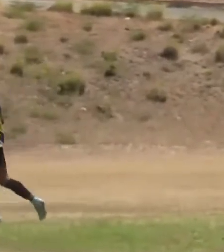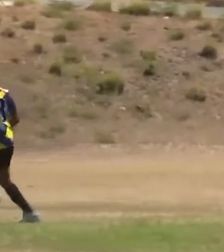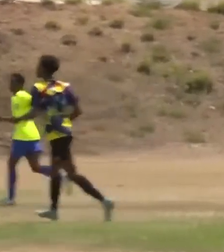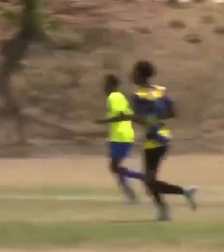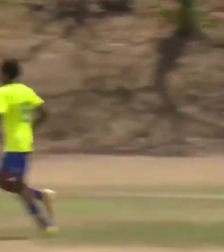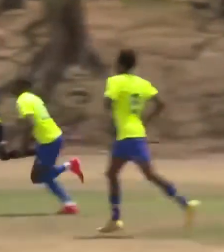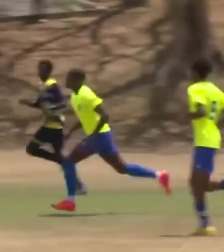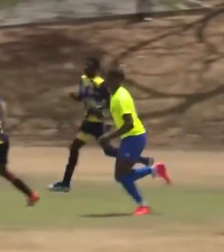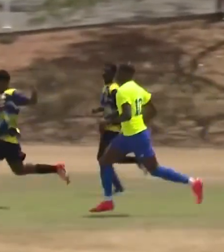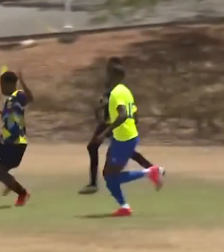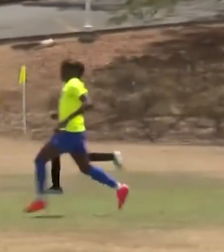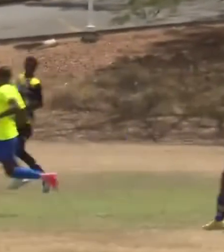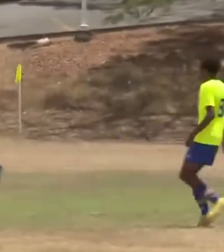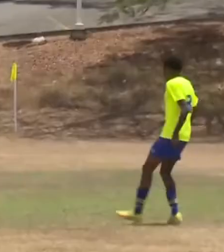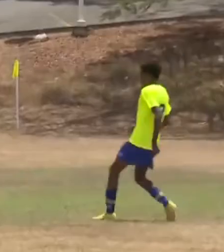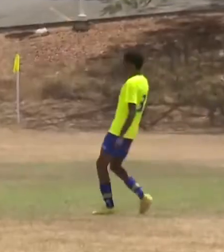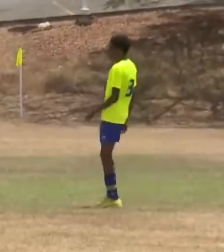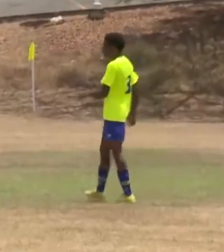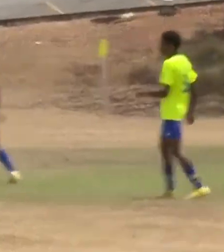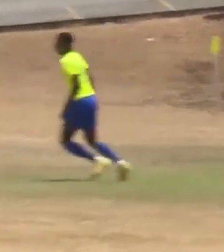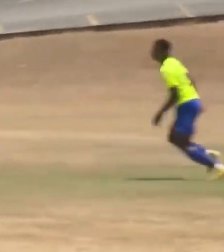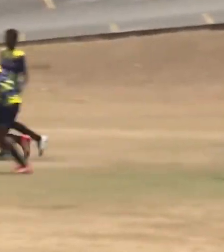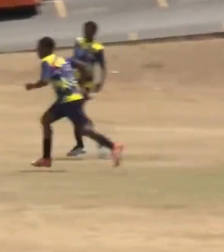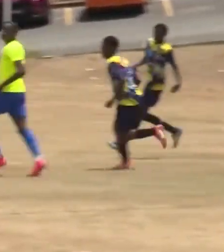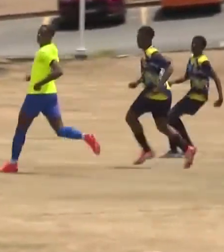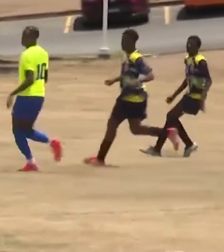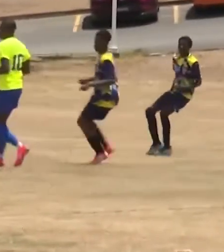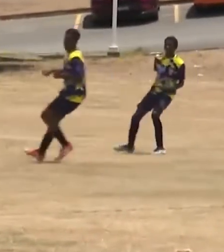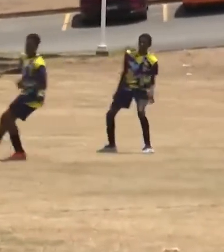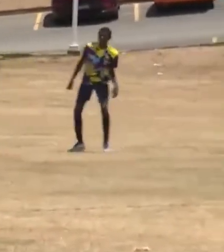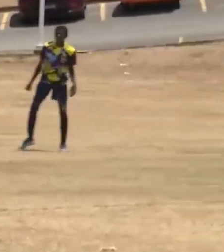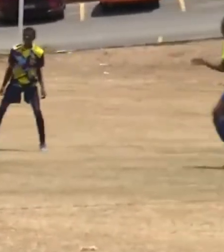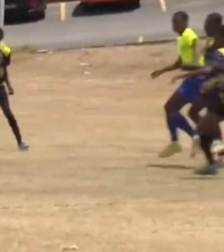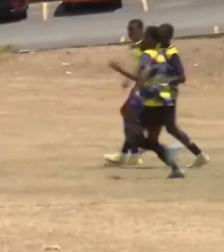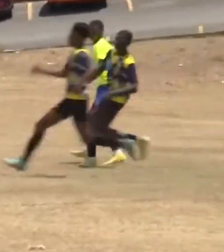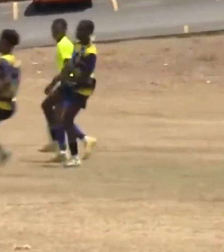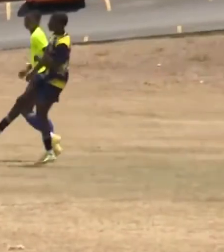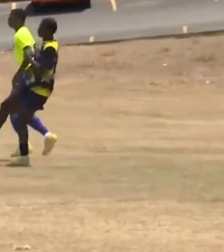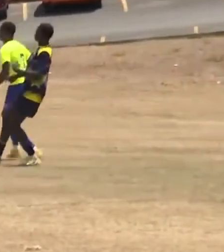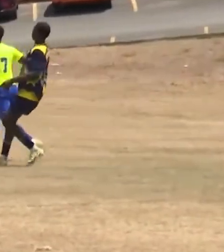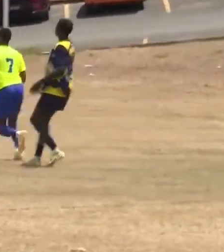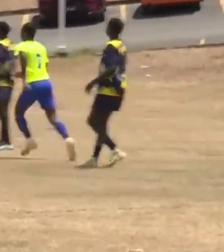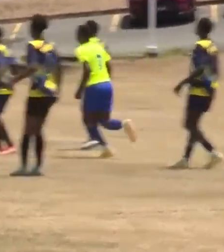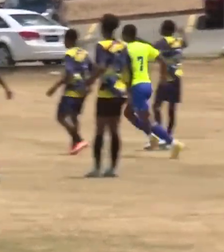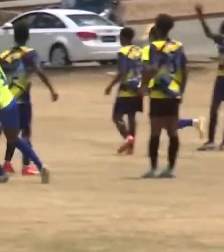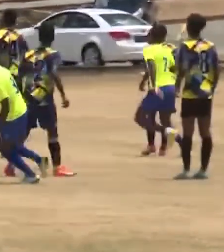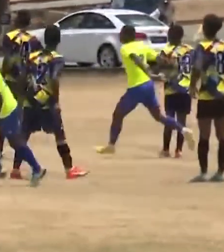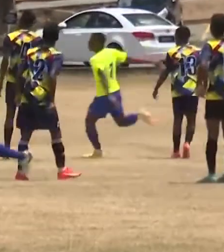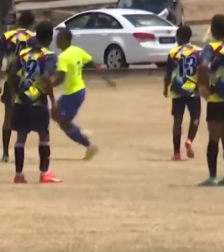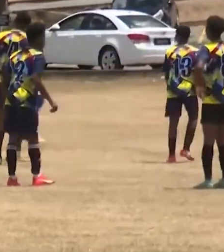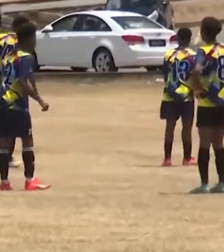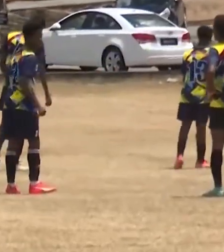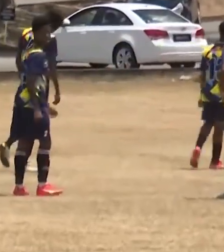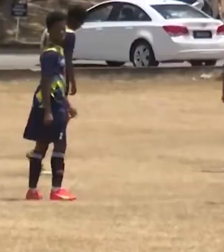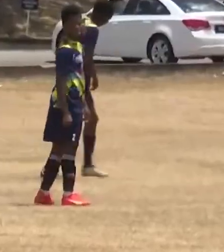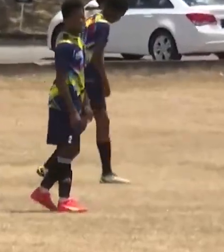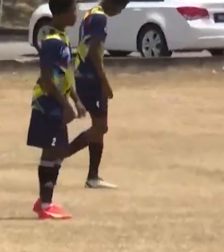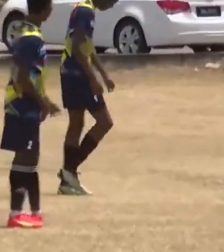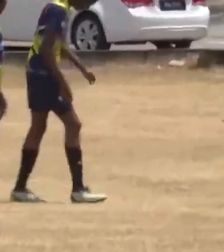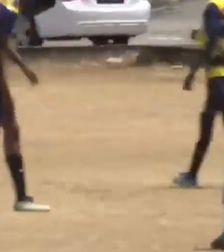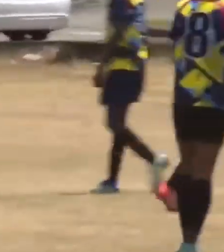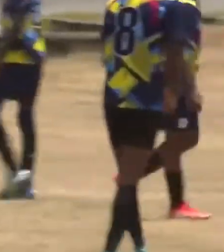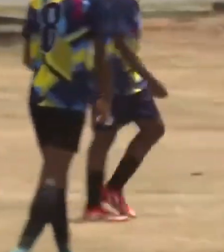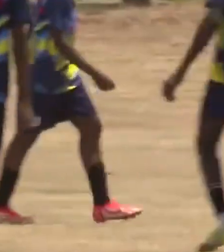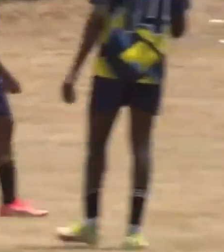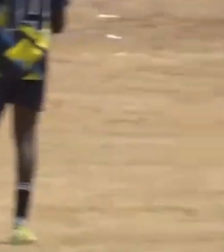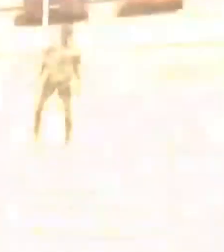best. Paradise intercepted and were heading back towards goal. DeAndre Mitchell was sure he was taking the shot, and it